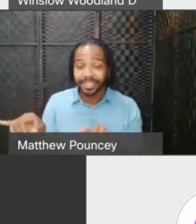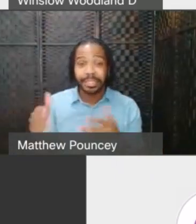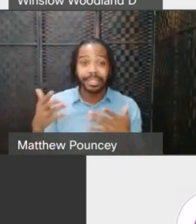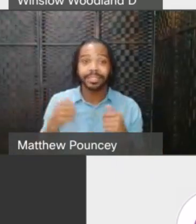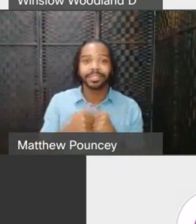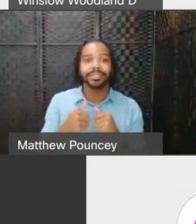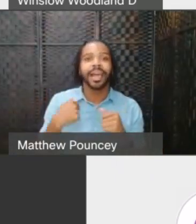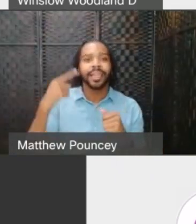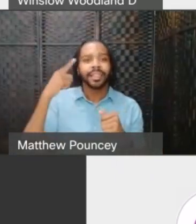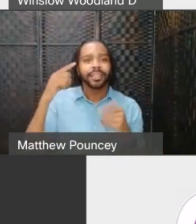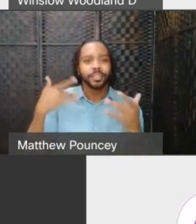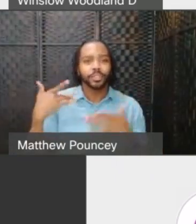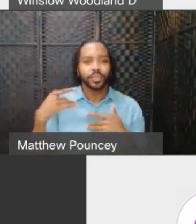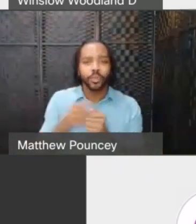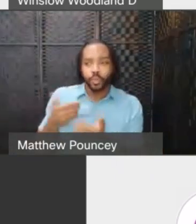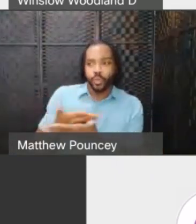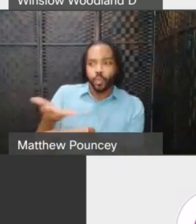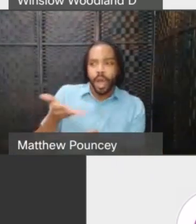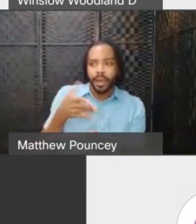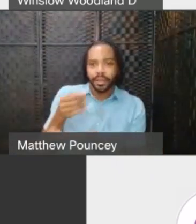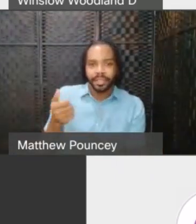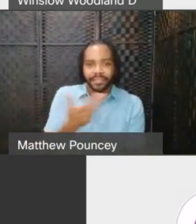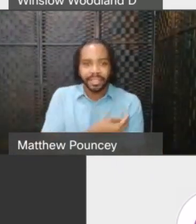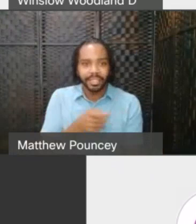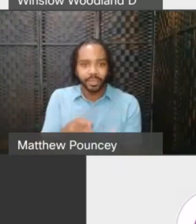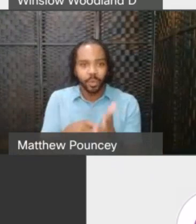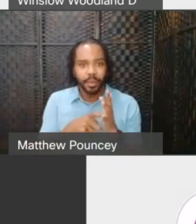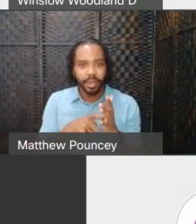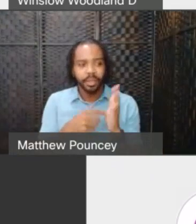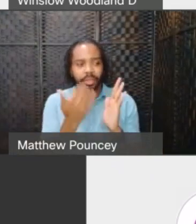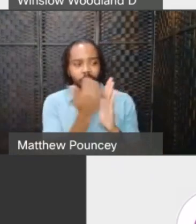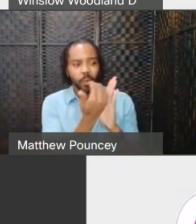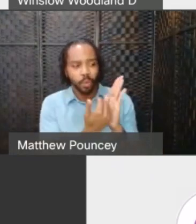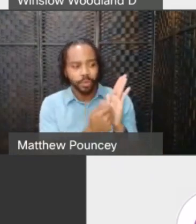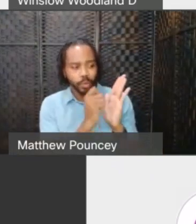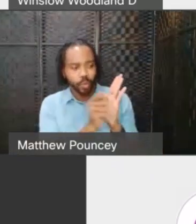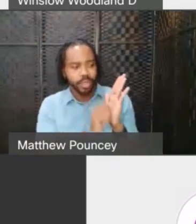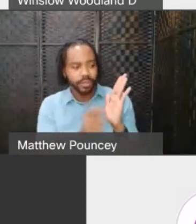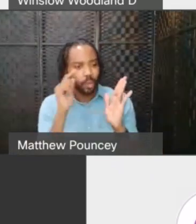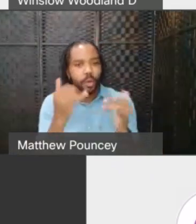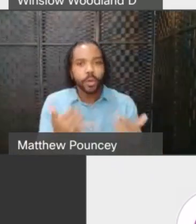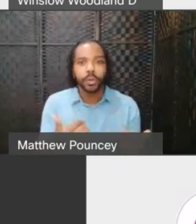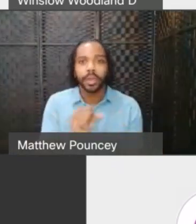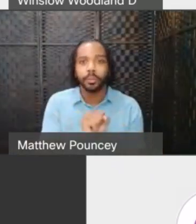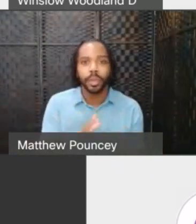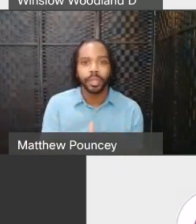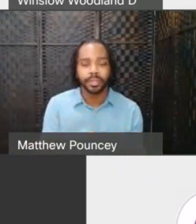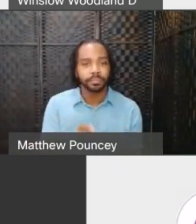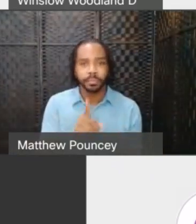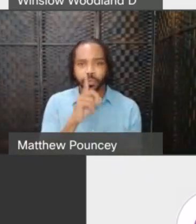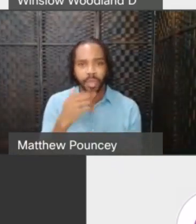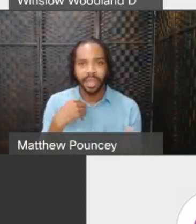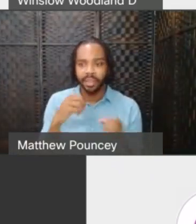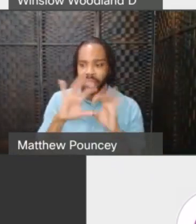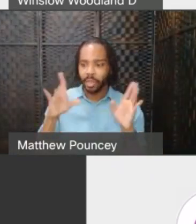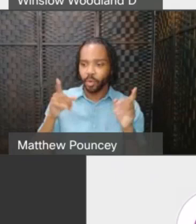concern with new hires and the vaccination requirement is that the orders were written for current employees and does not have a clear